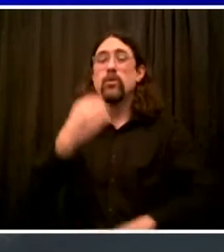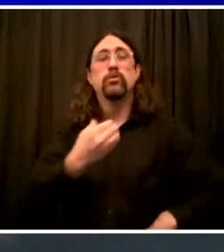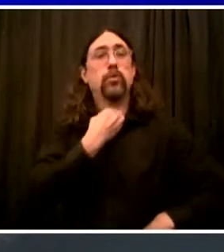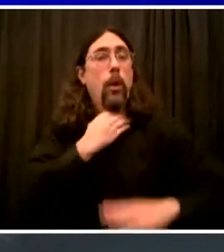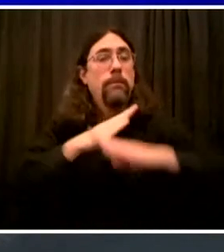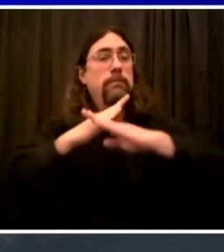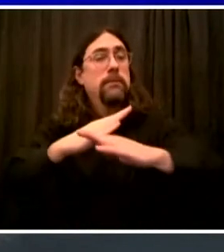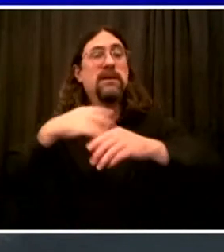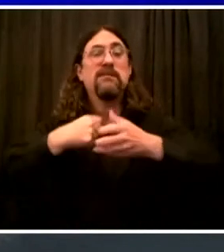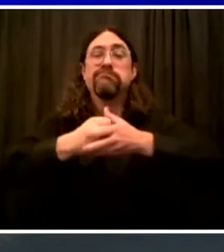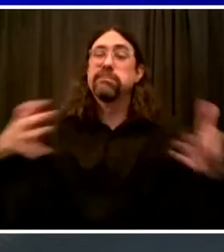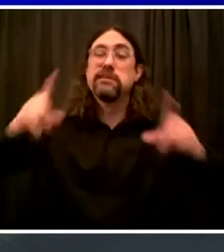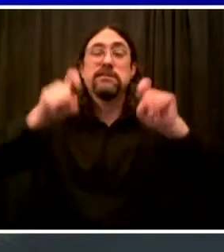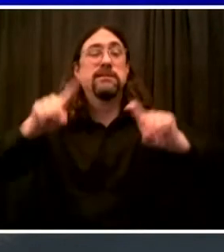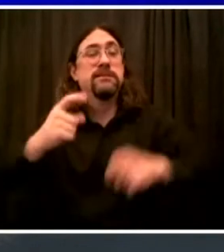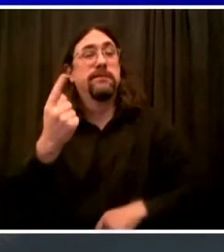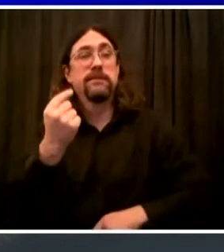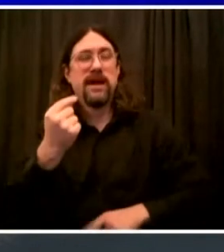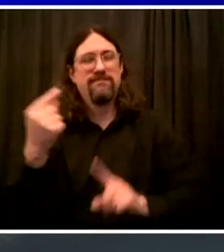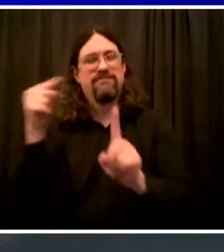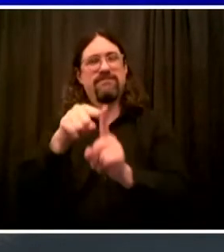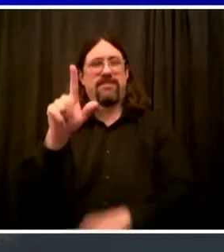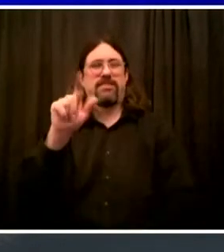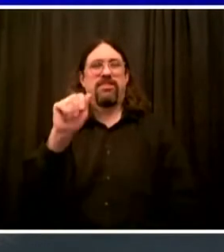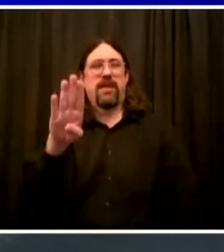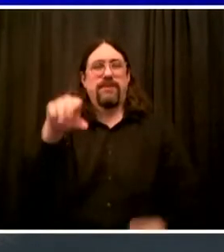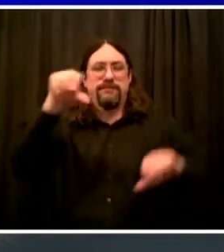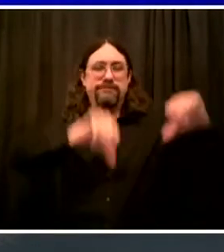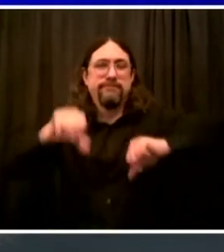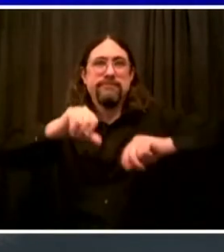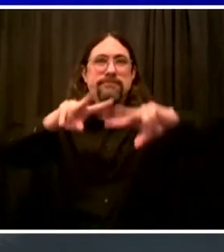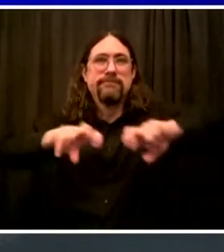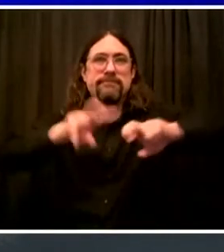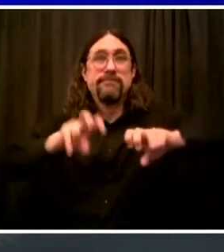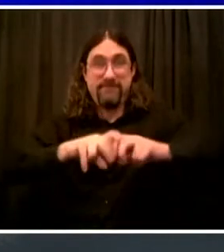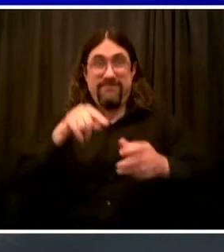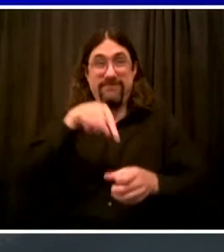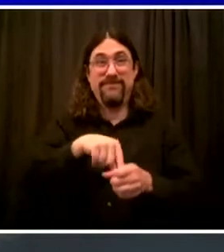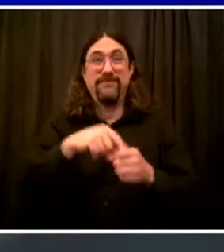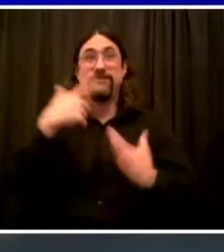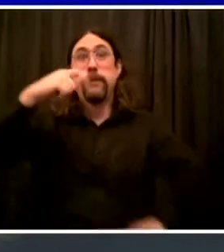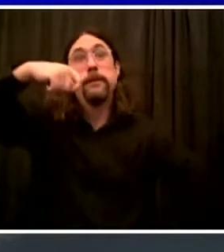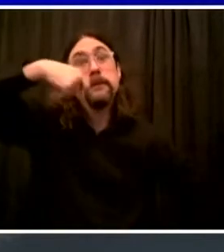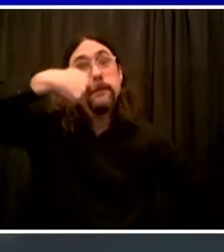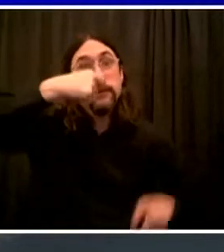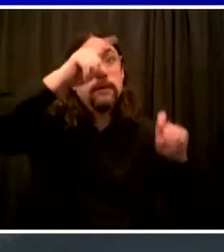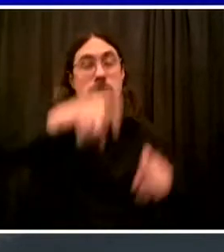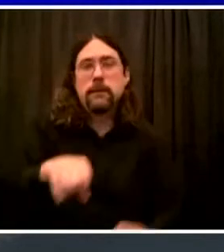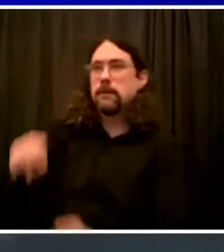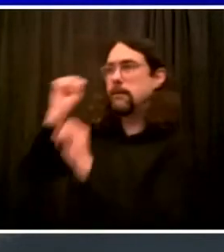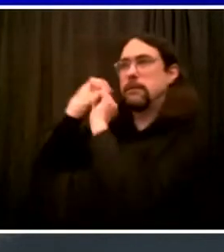number, that is a great start on the road to a truly widespread testing approach for this city.